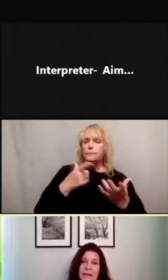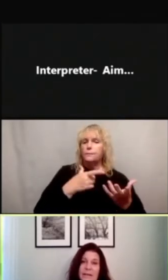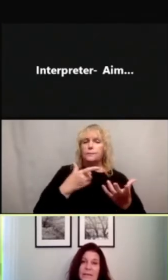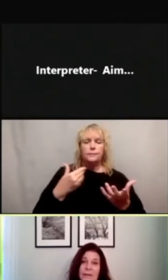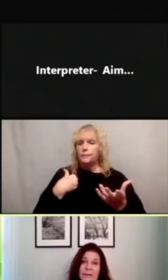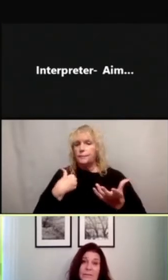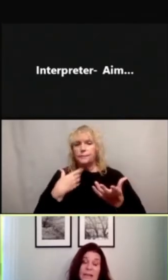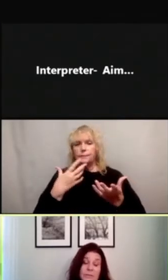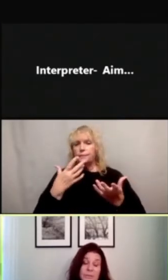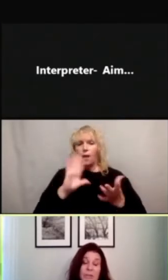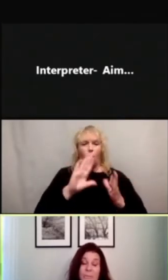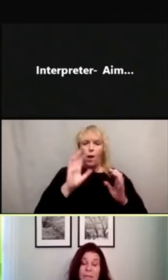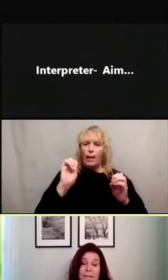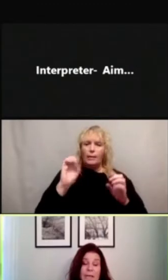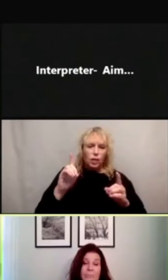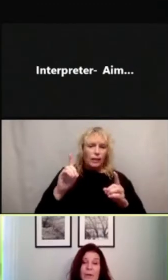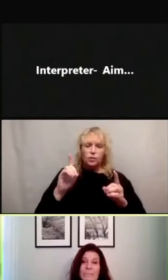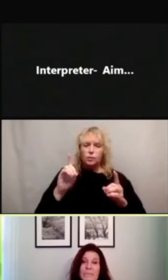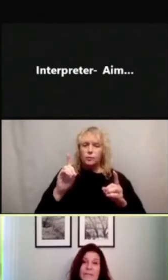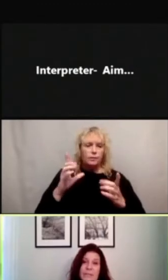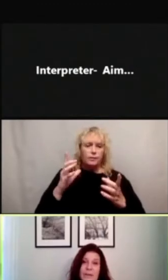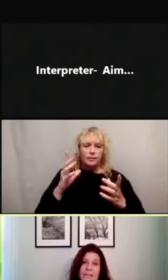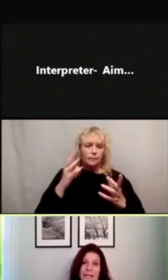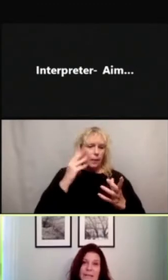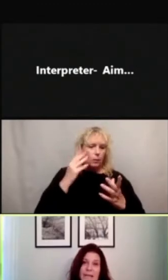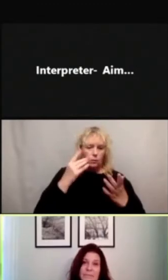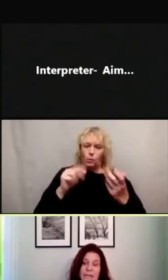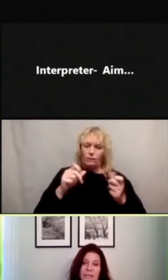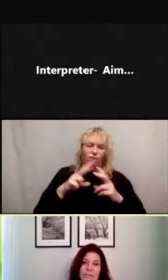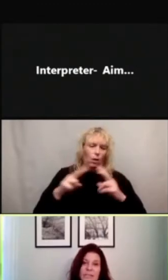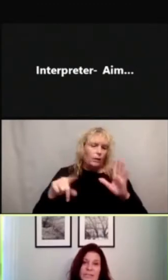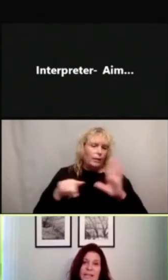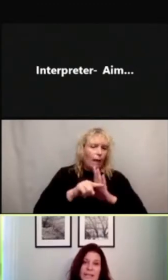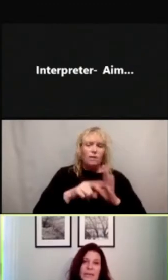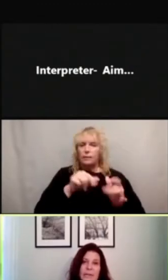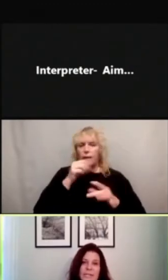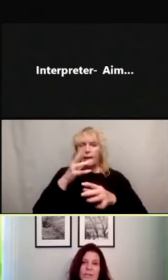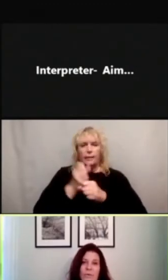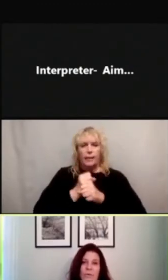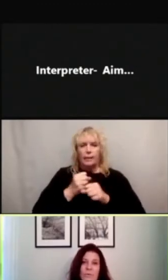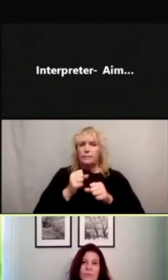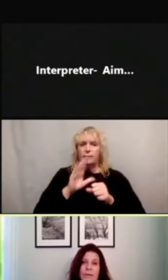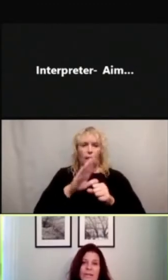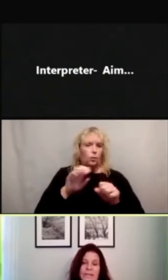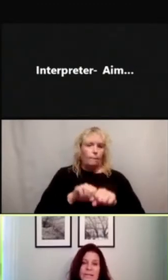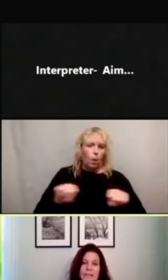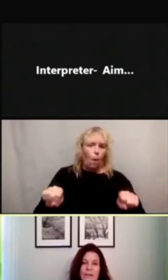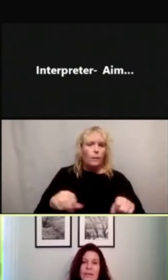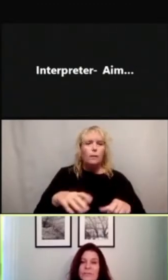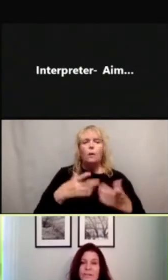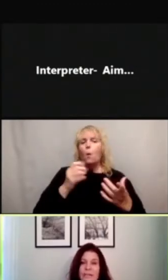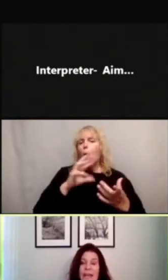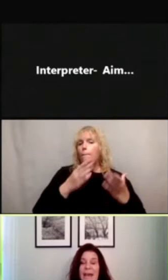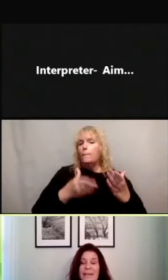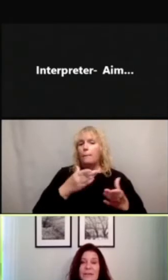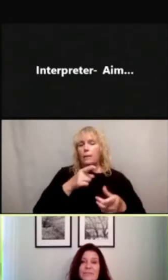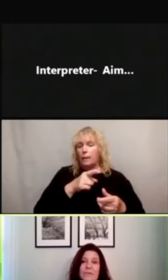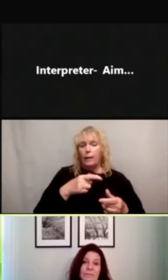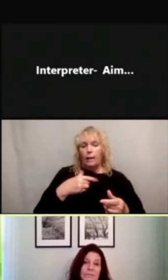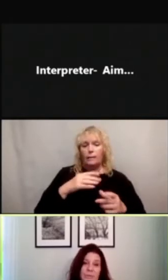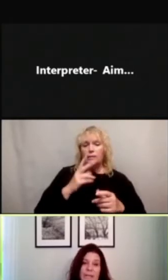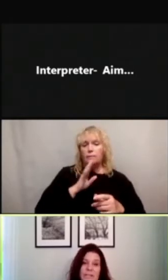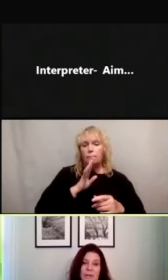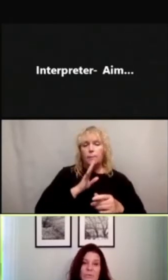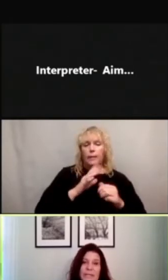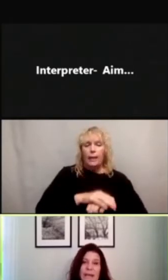get their high school diploma. Perhaps, as Greg said, they speak English as a second language or were raised in another country and they